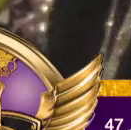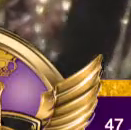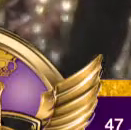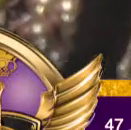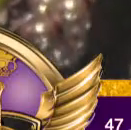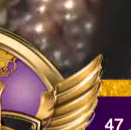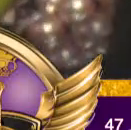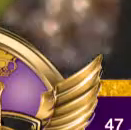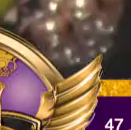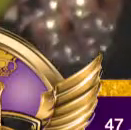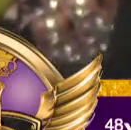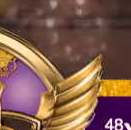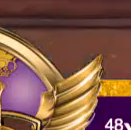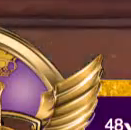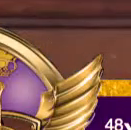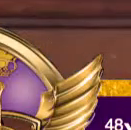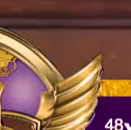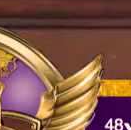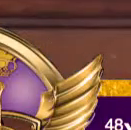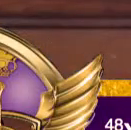beginning from Jerusalem.